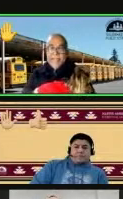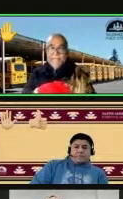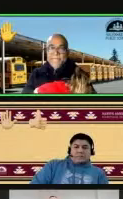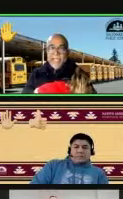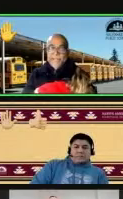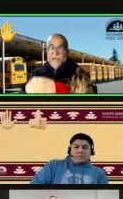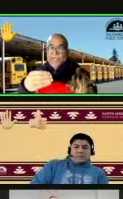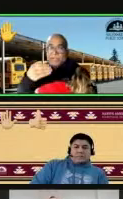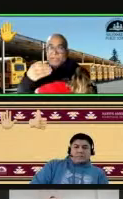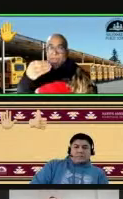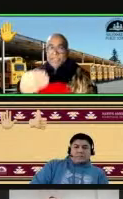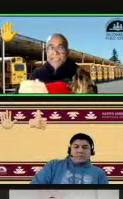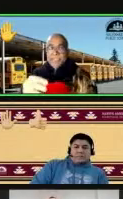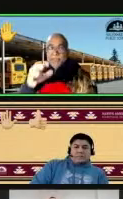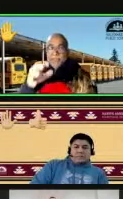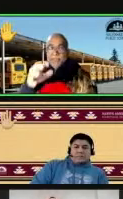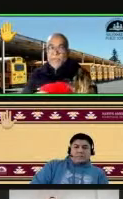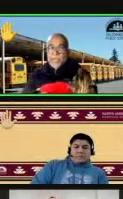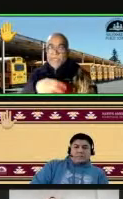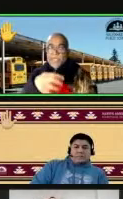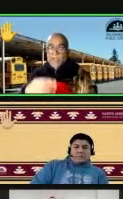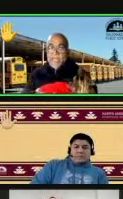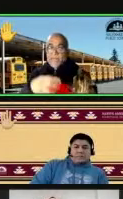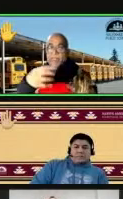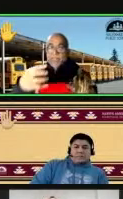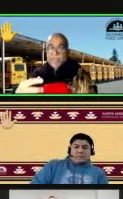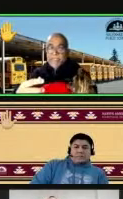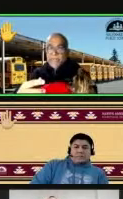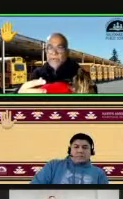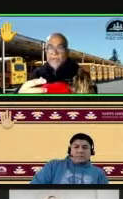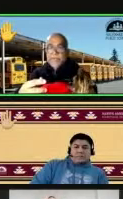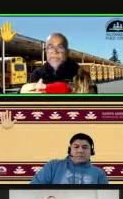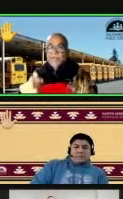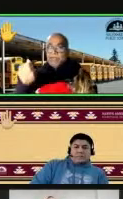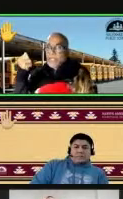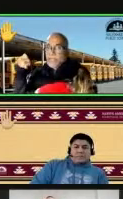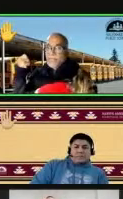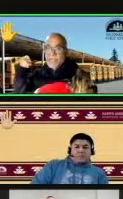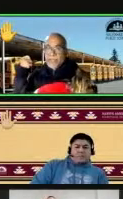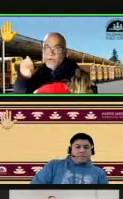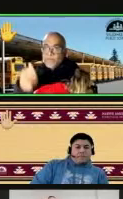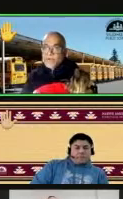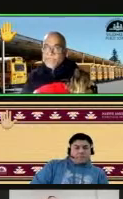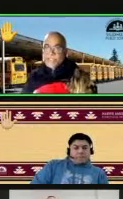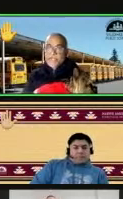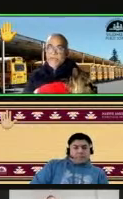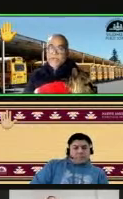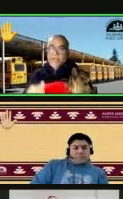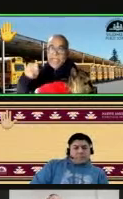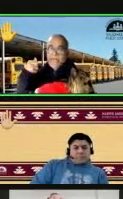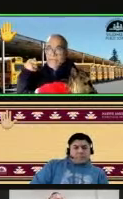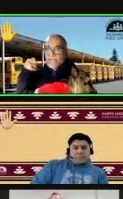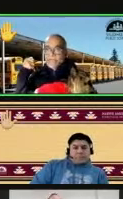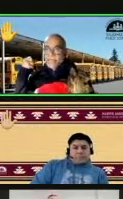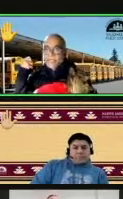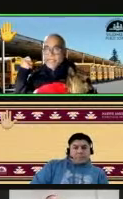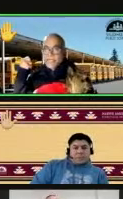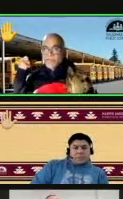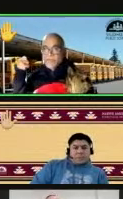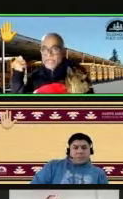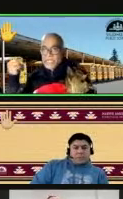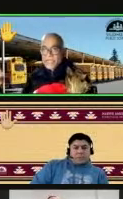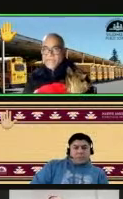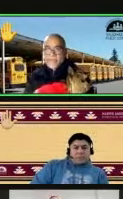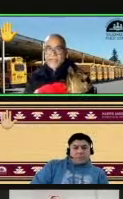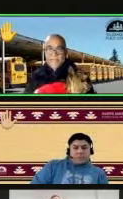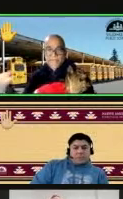we have to call out this program, the dual language immersion model, which will really be good for children who are native English speakers, who